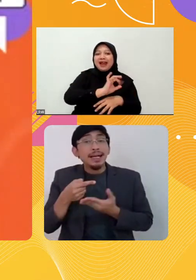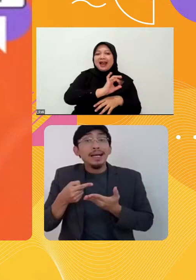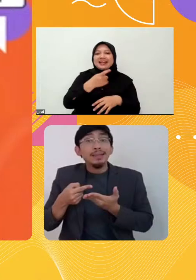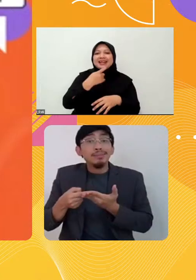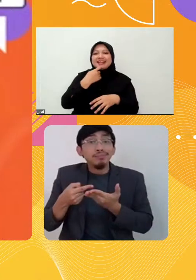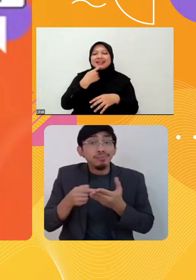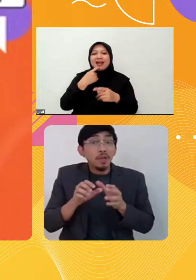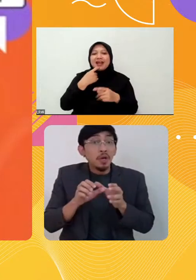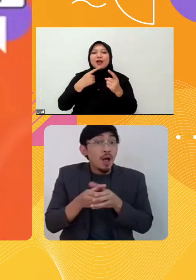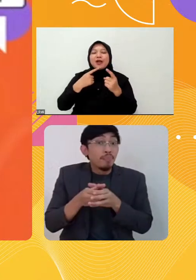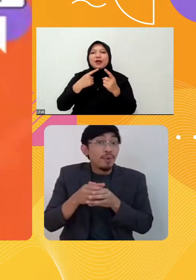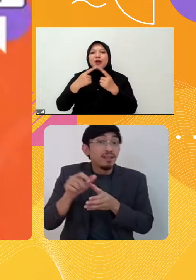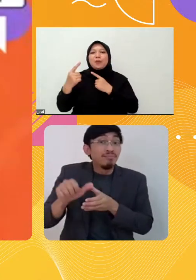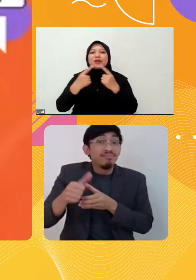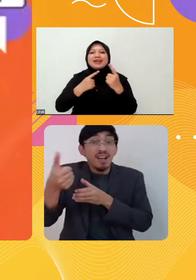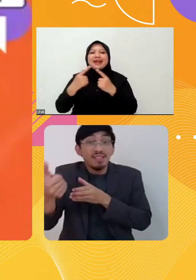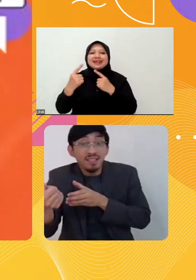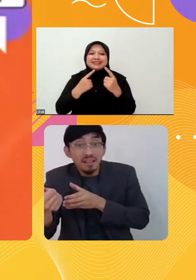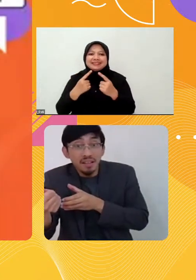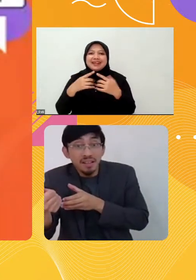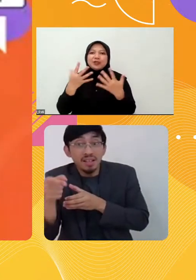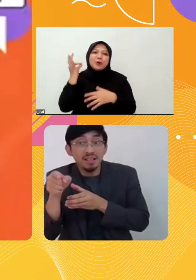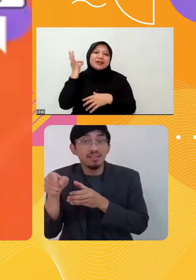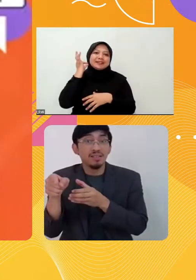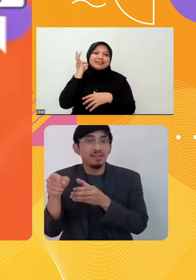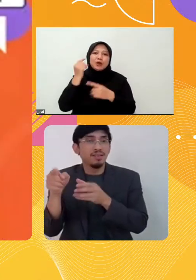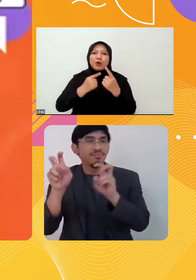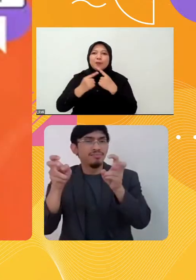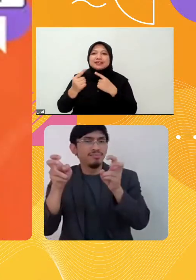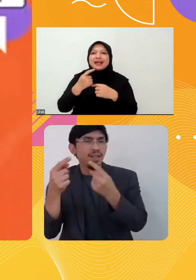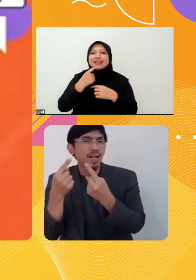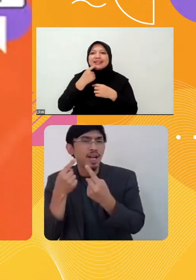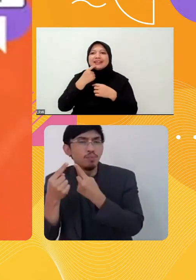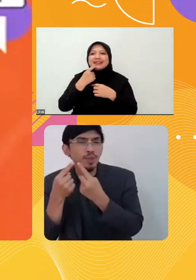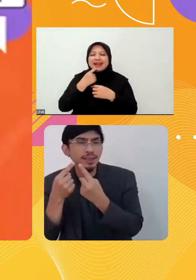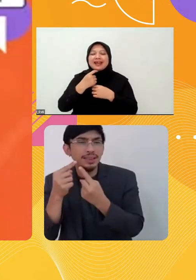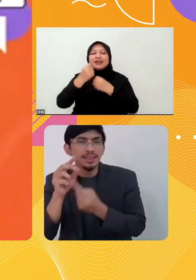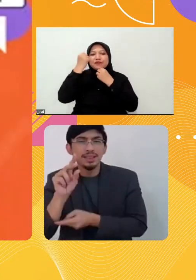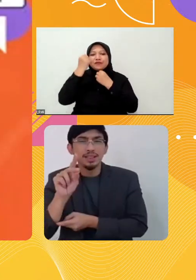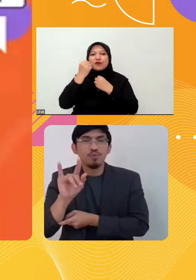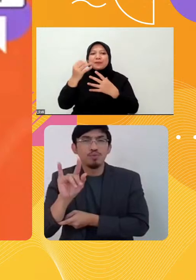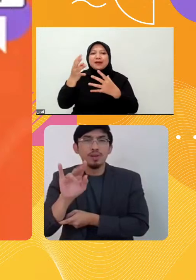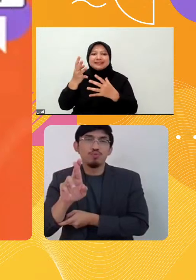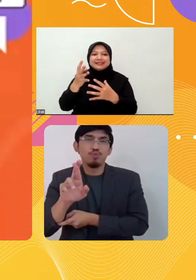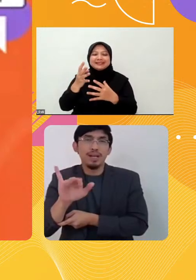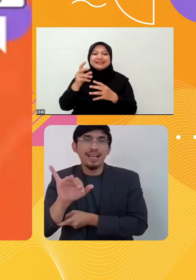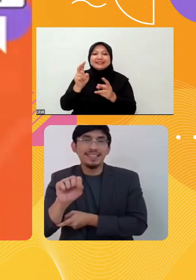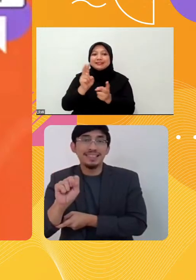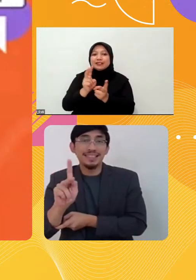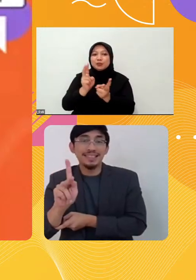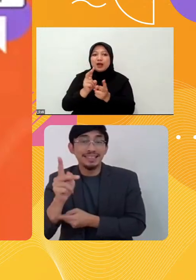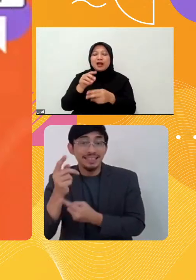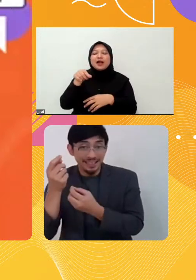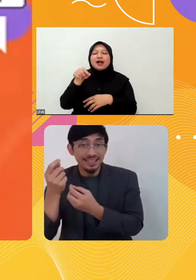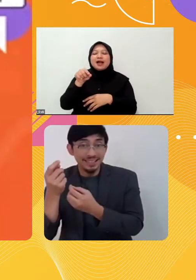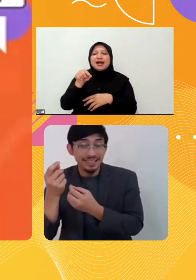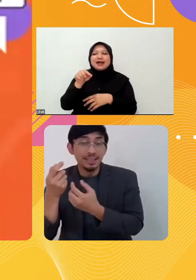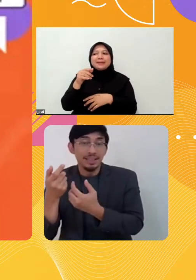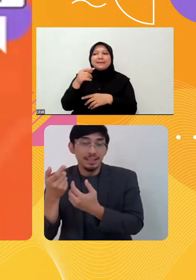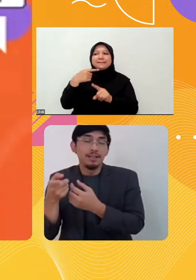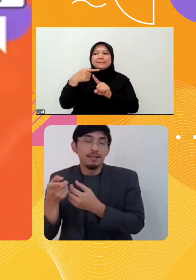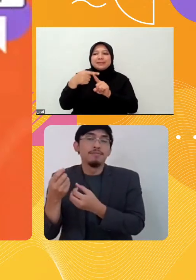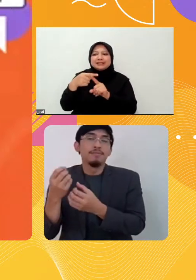also healthy sexuality informations as well. And then then I also share